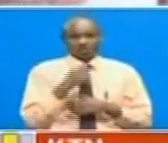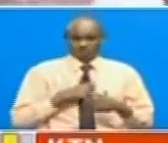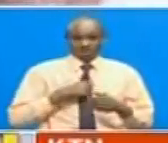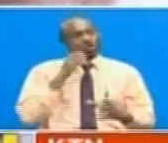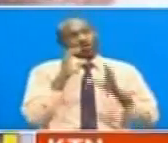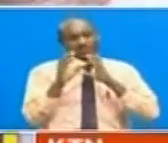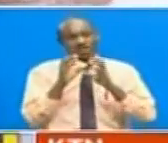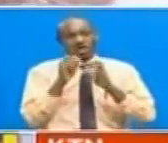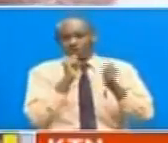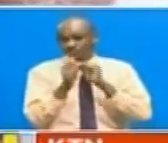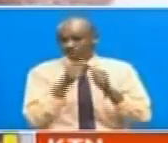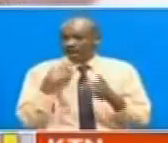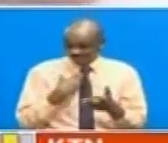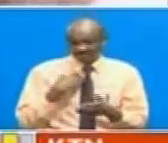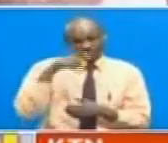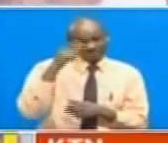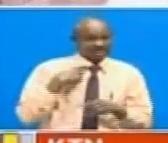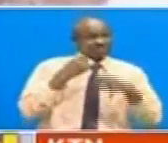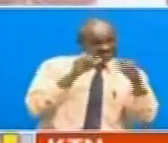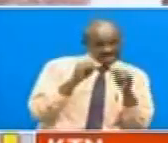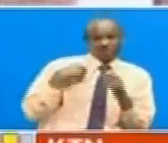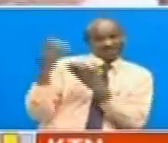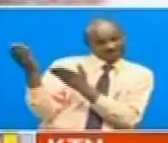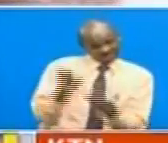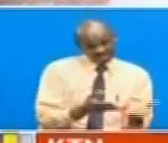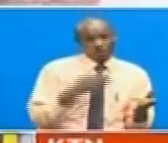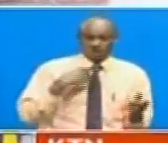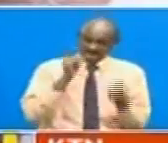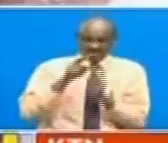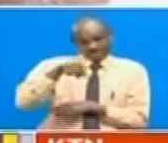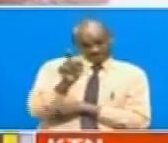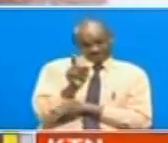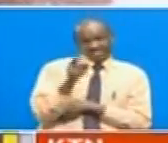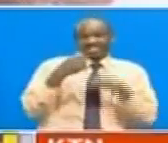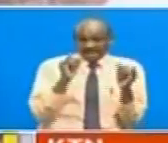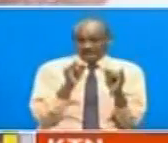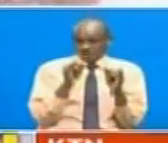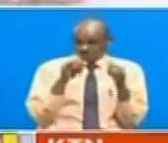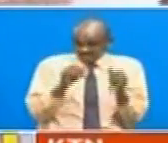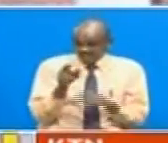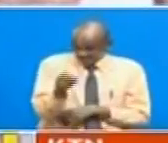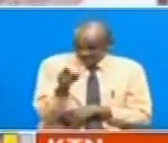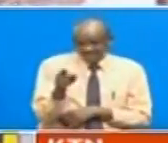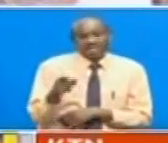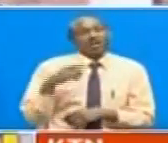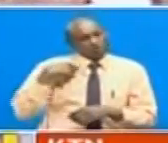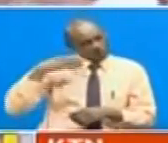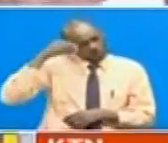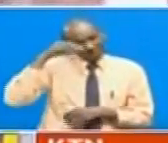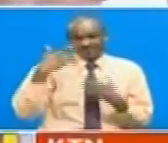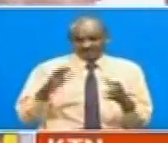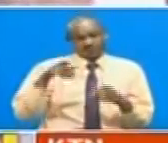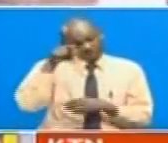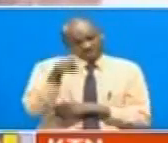the trials we invite only the athletes, those the athletes that have qualified for